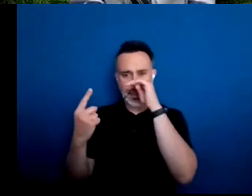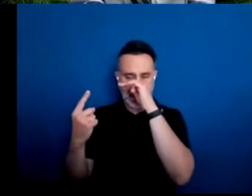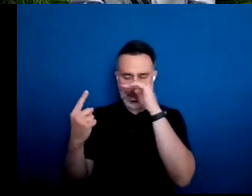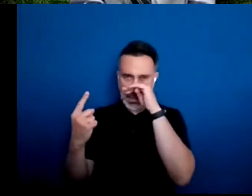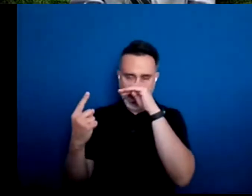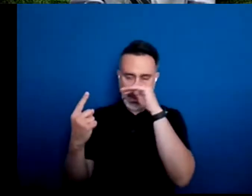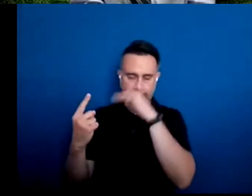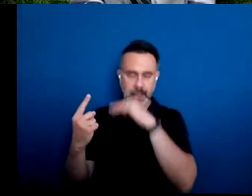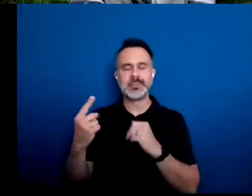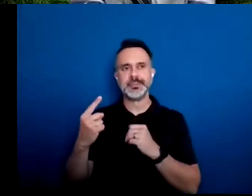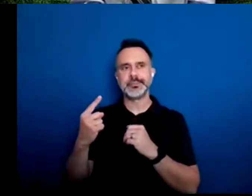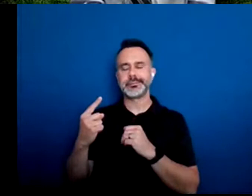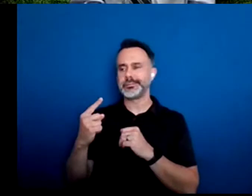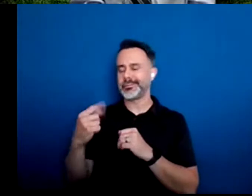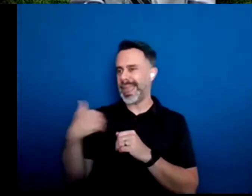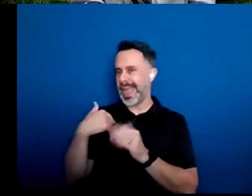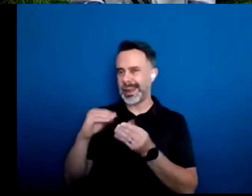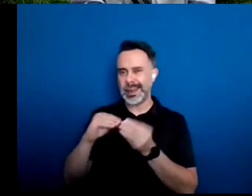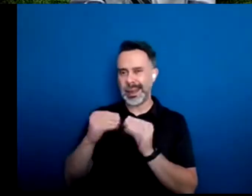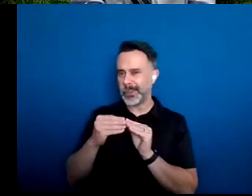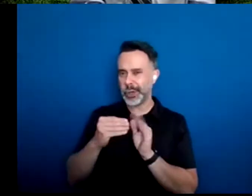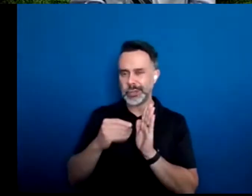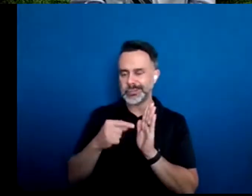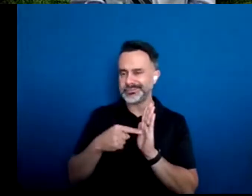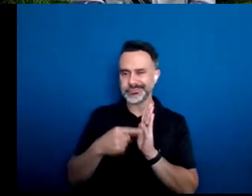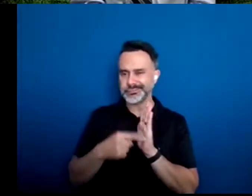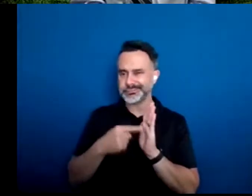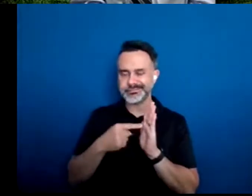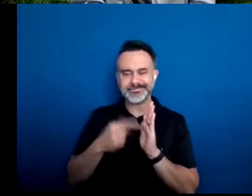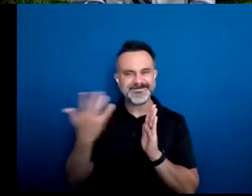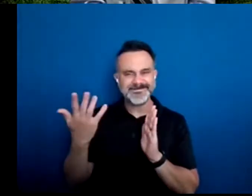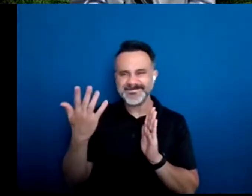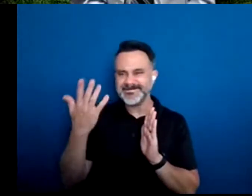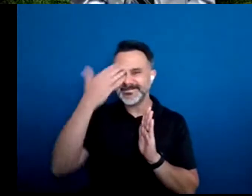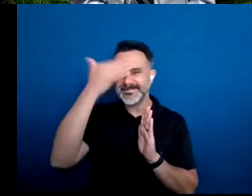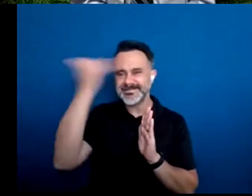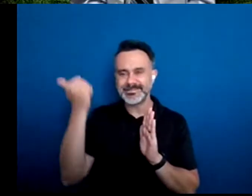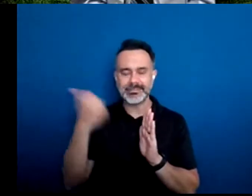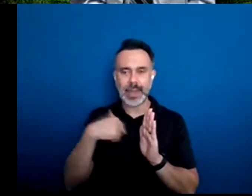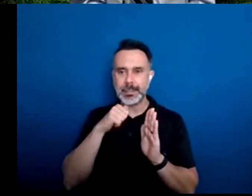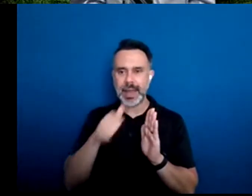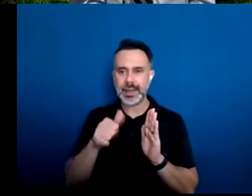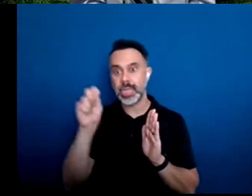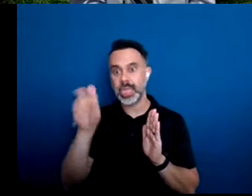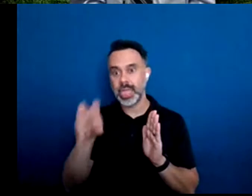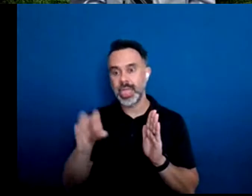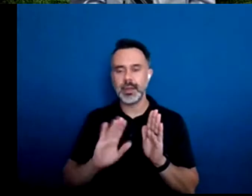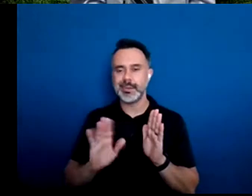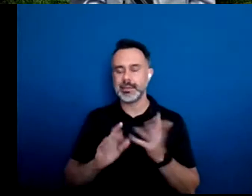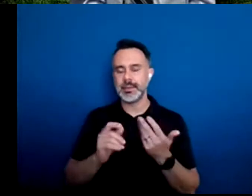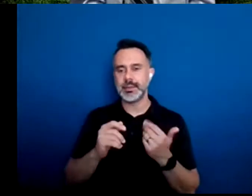quoted a number, but since I can't really totally remember it, I'm not going to say it, but it's